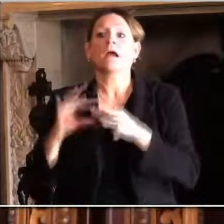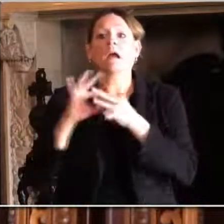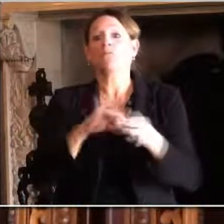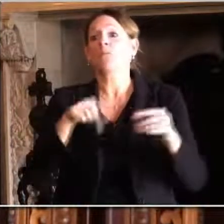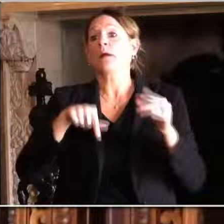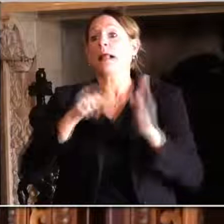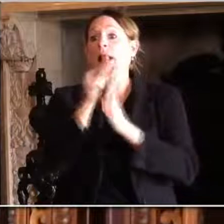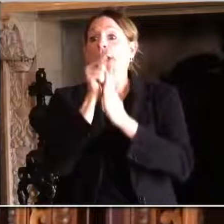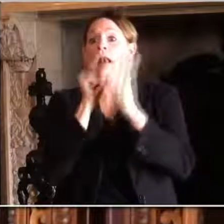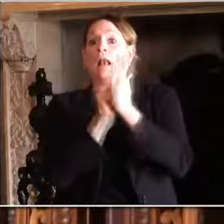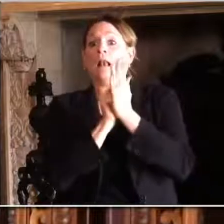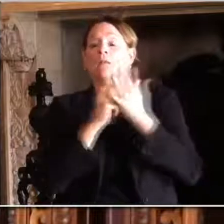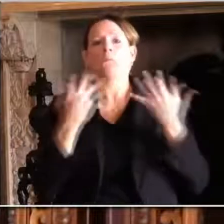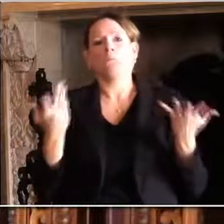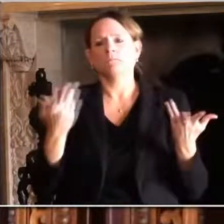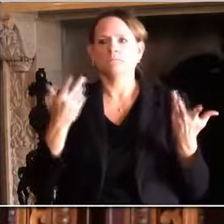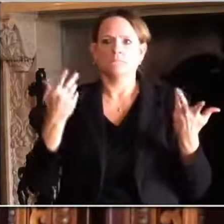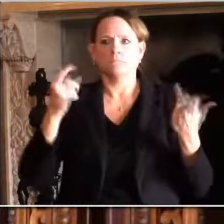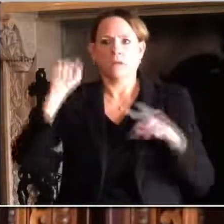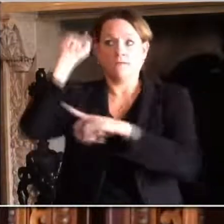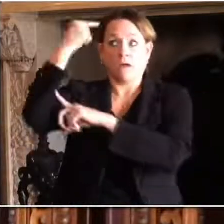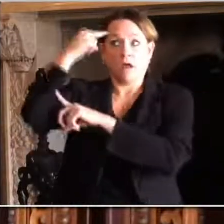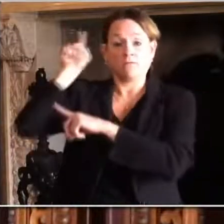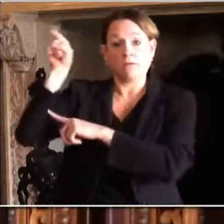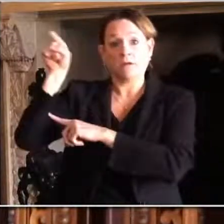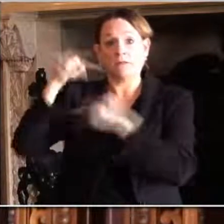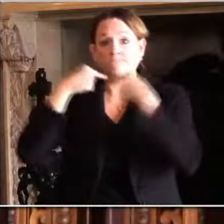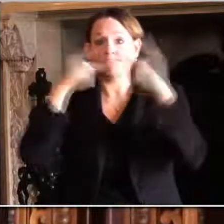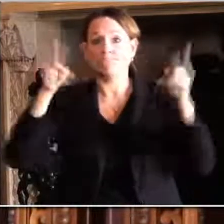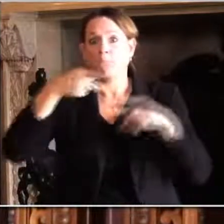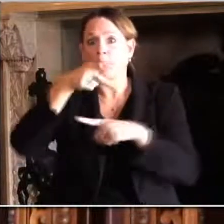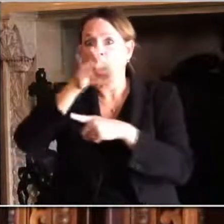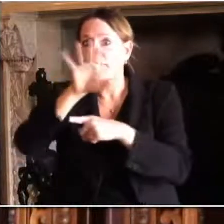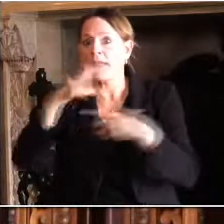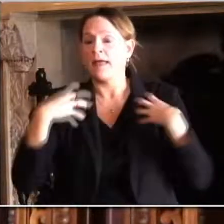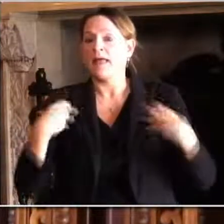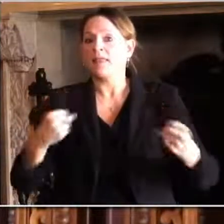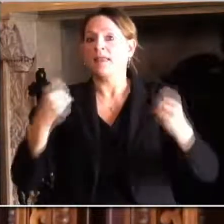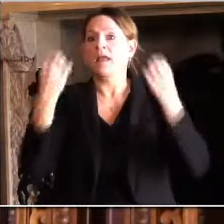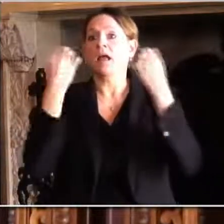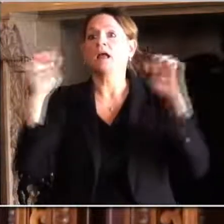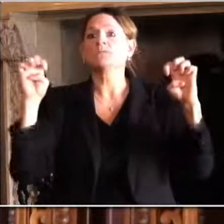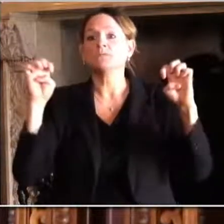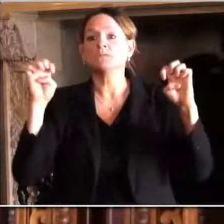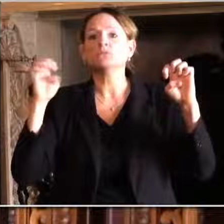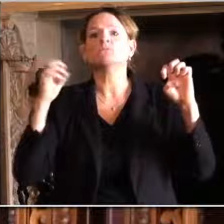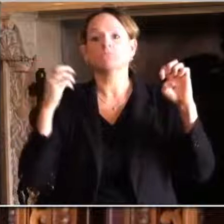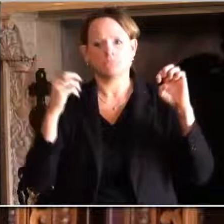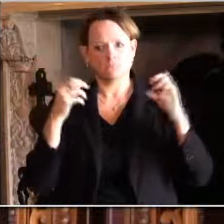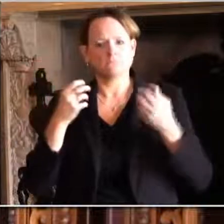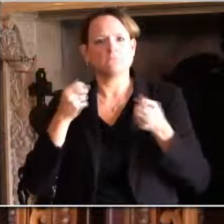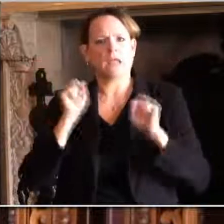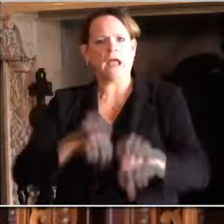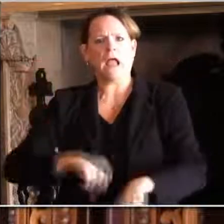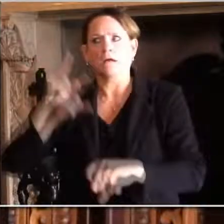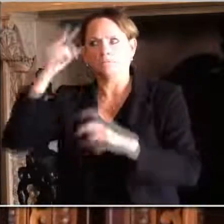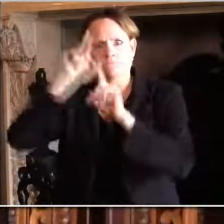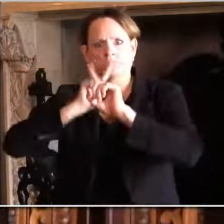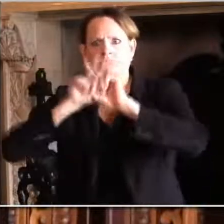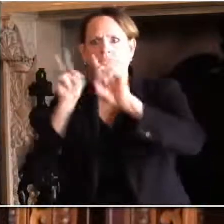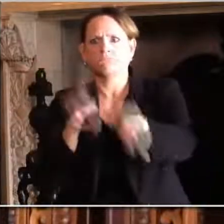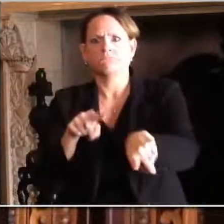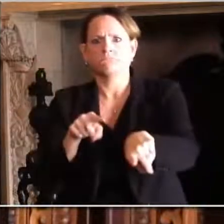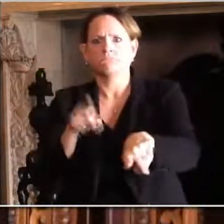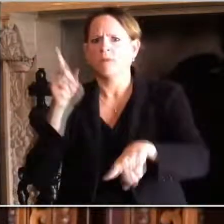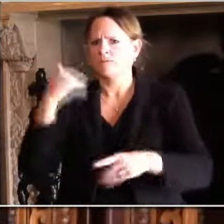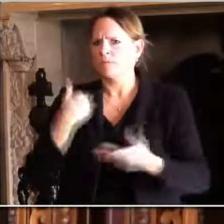emergency, he also has authority to issue orders necessary to protect personal security. And that's